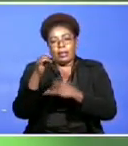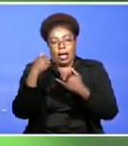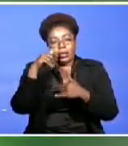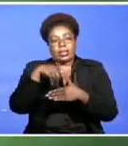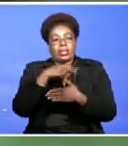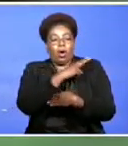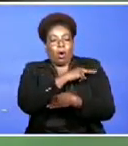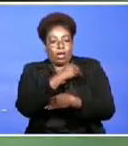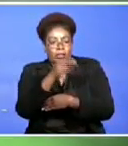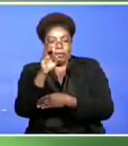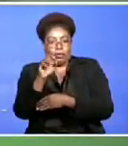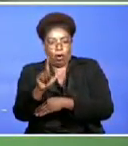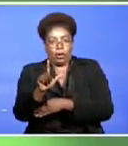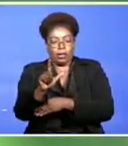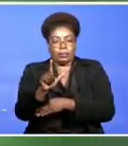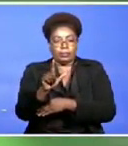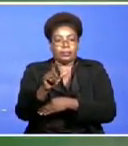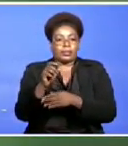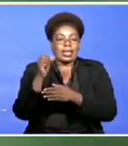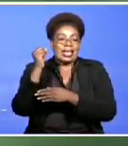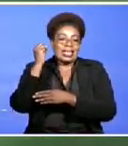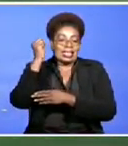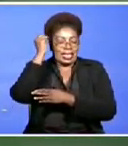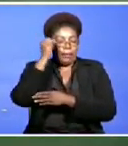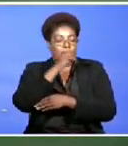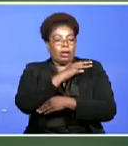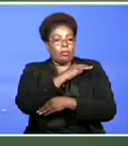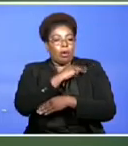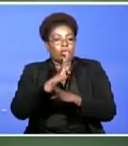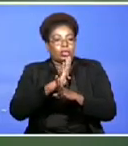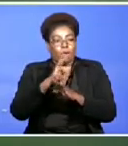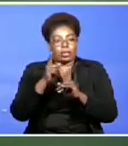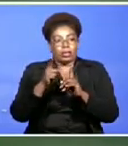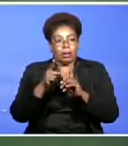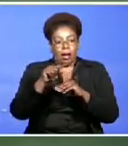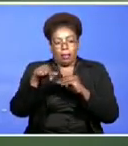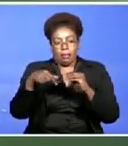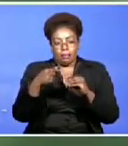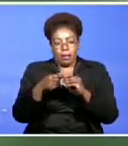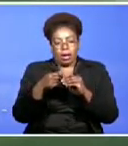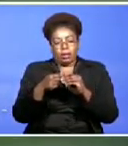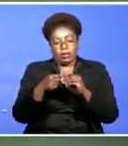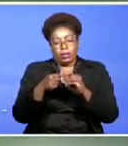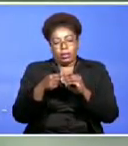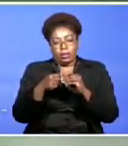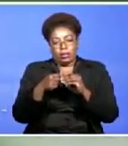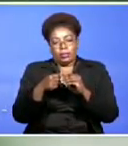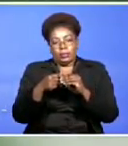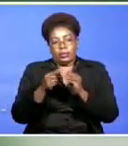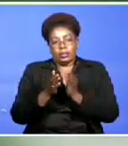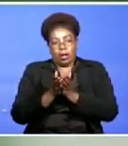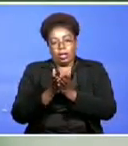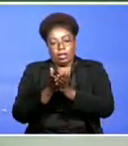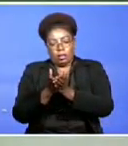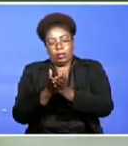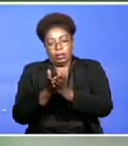hospital. The local lifeguard, Samuel Moss, spoke about his ordeal at sea from his hospital bed via Facebook